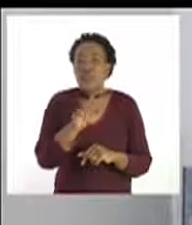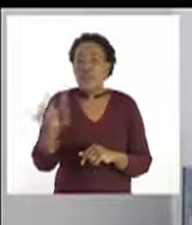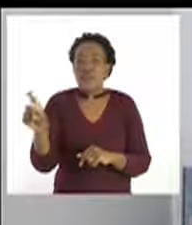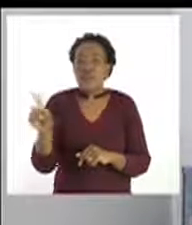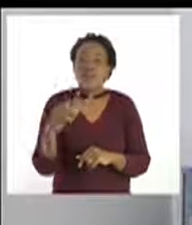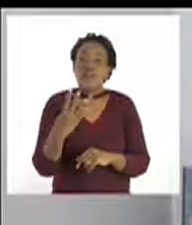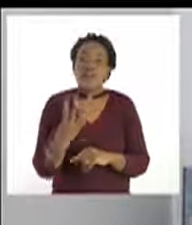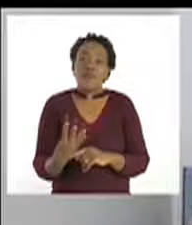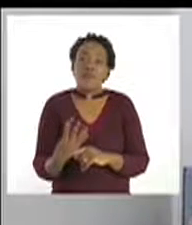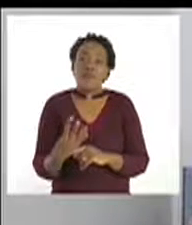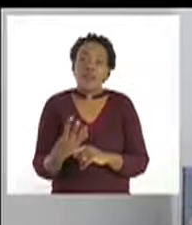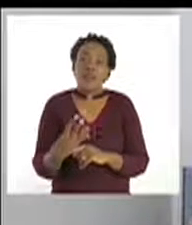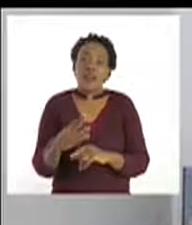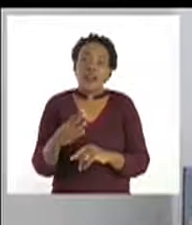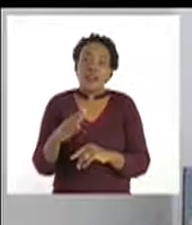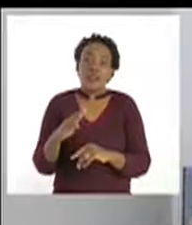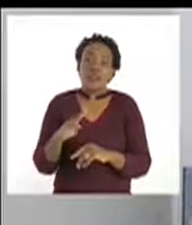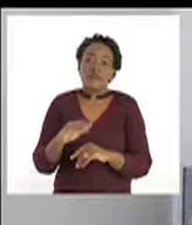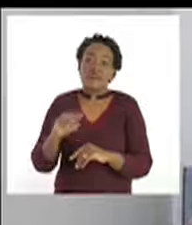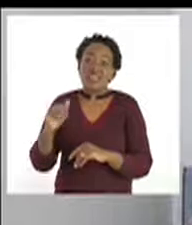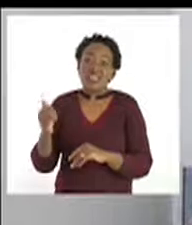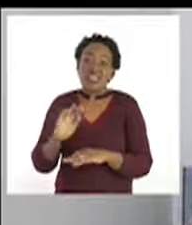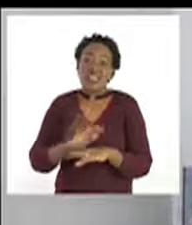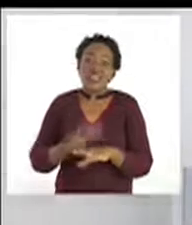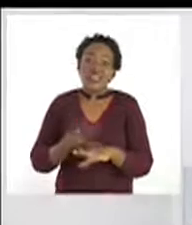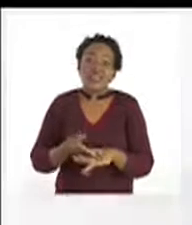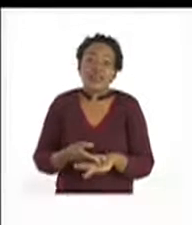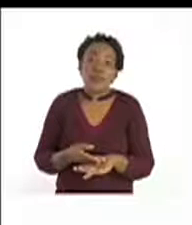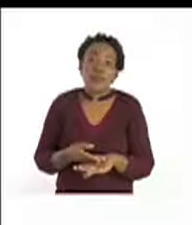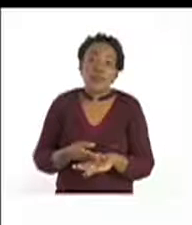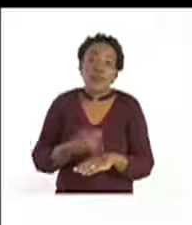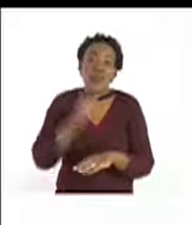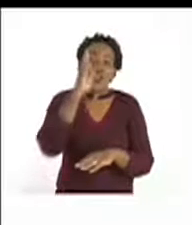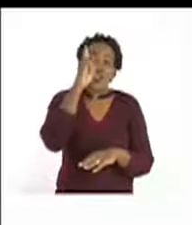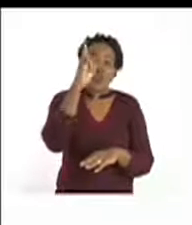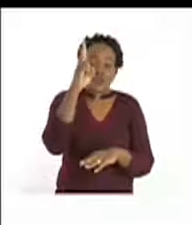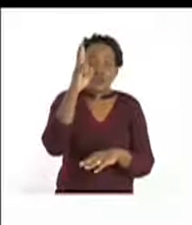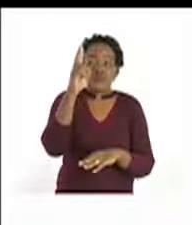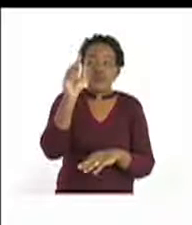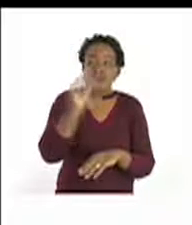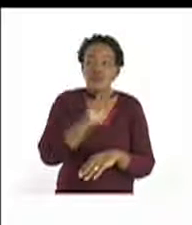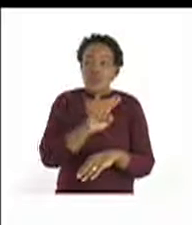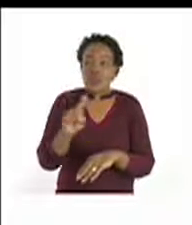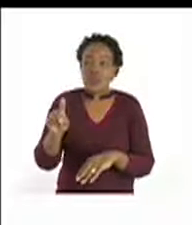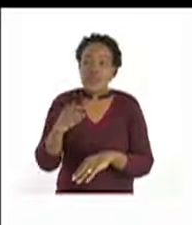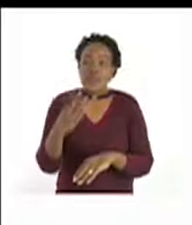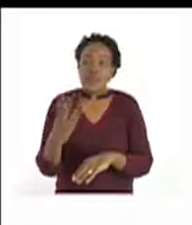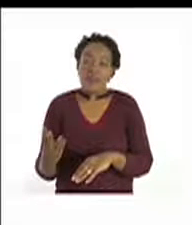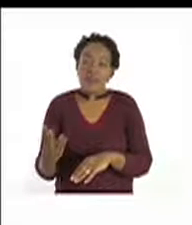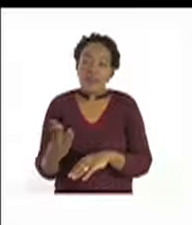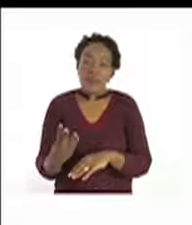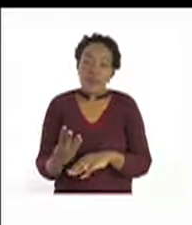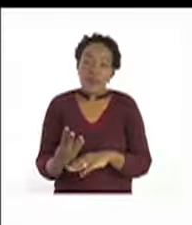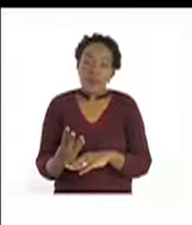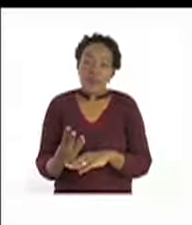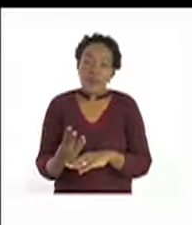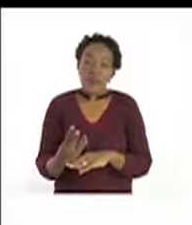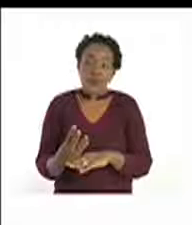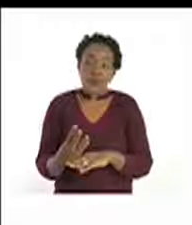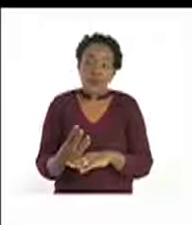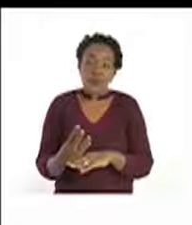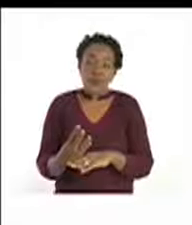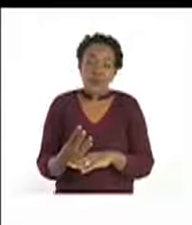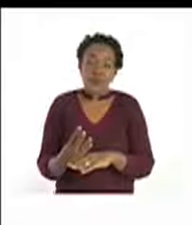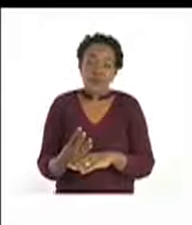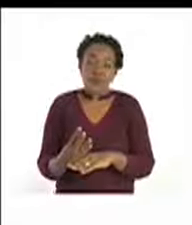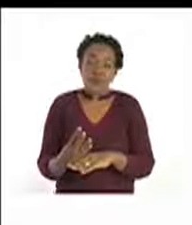Let me do another example again. 2 over 4. It means we can also color